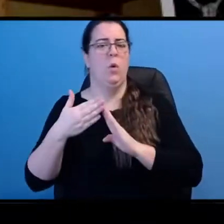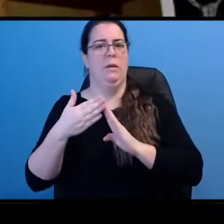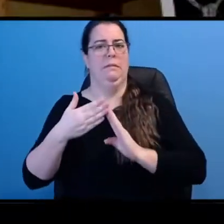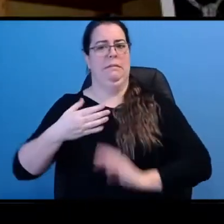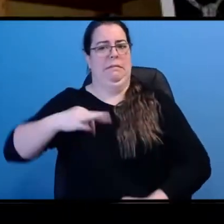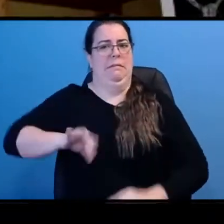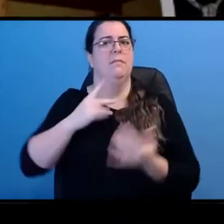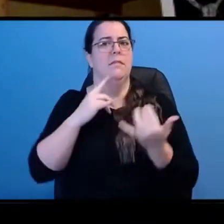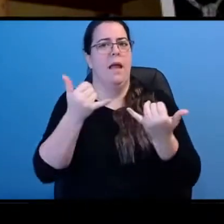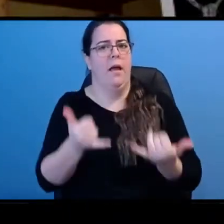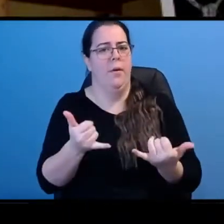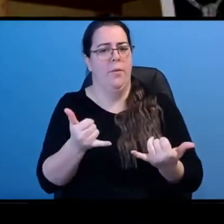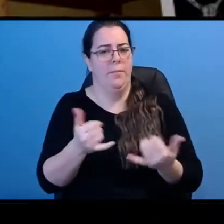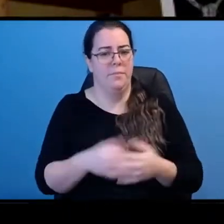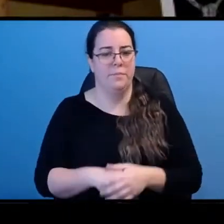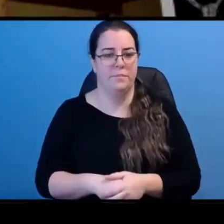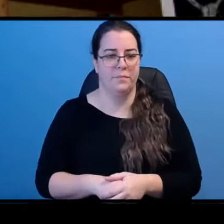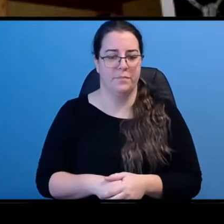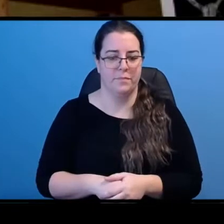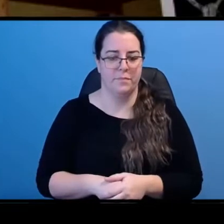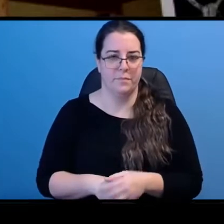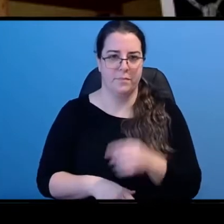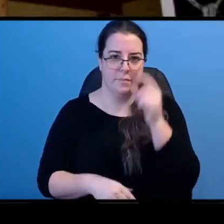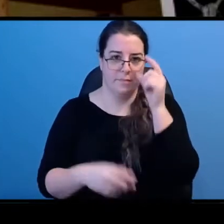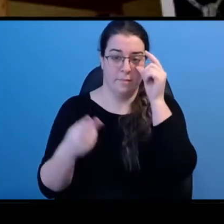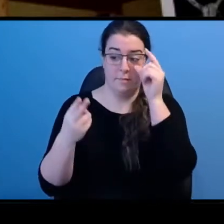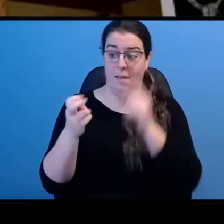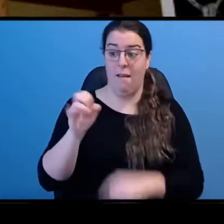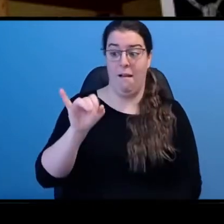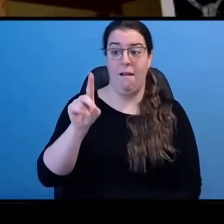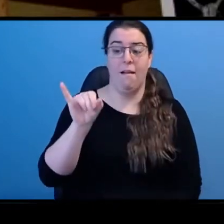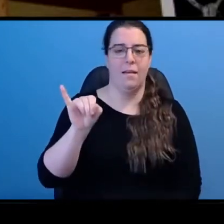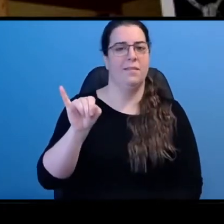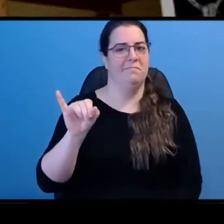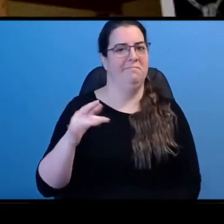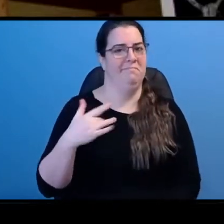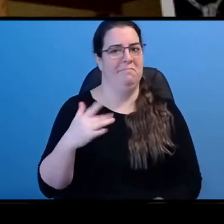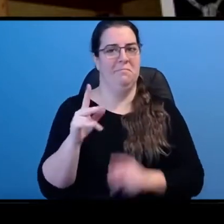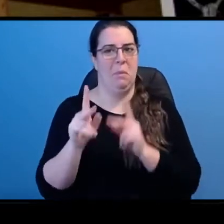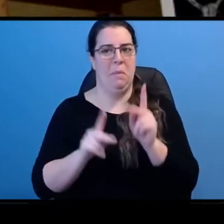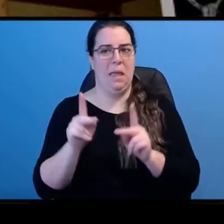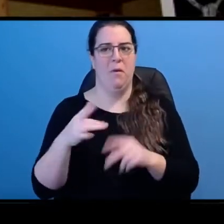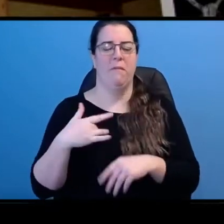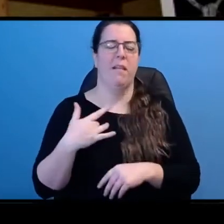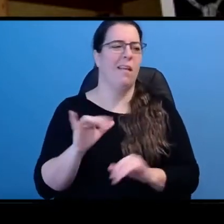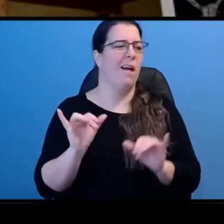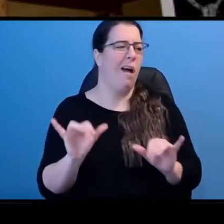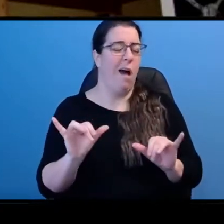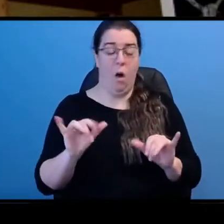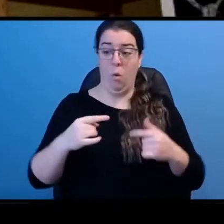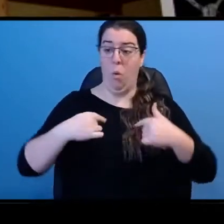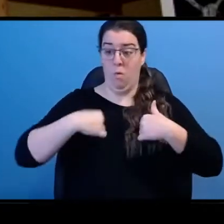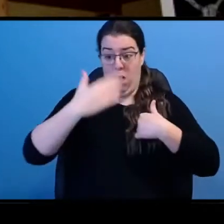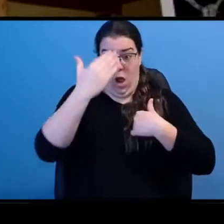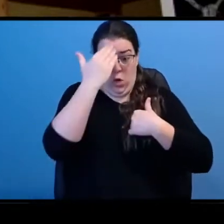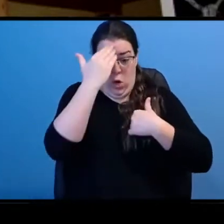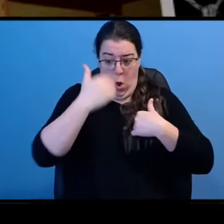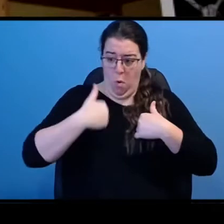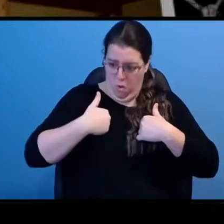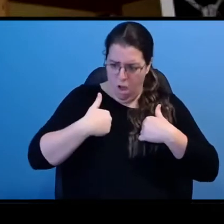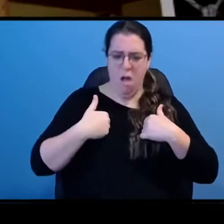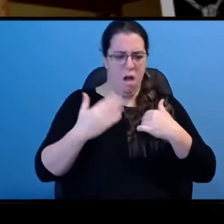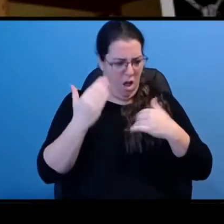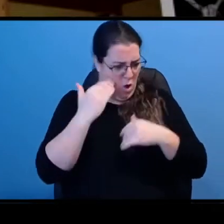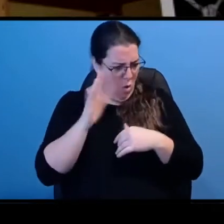assume that because something is so clear to themselves, that it's going to be really clear to others, and making that point, putting the emphasis on why